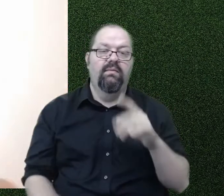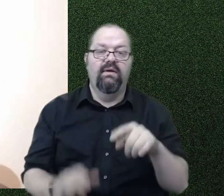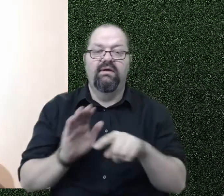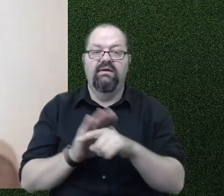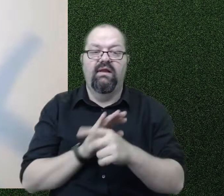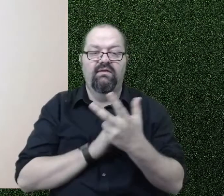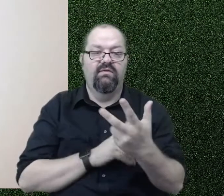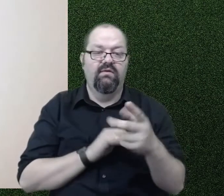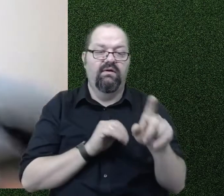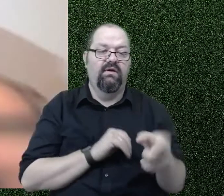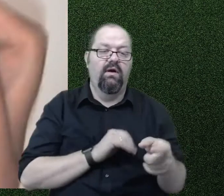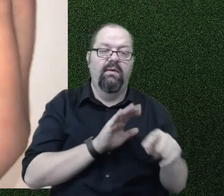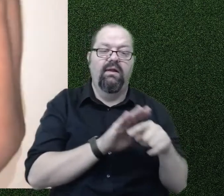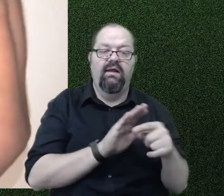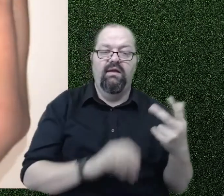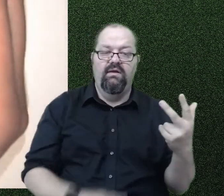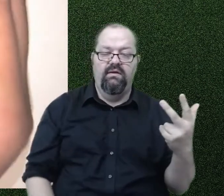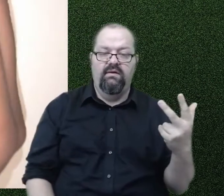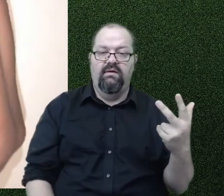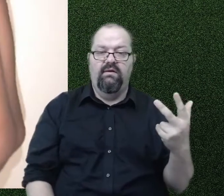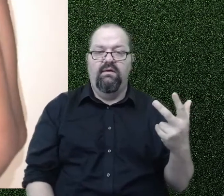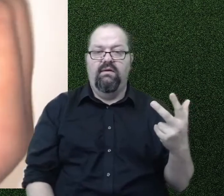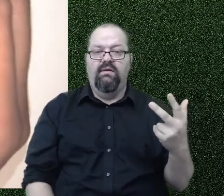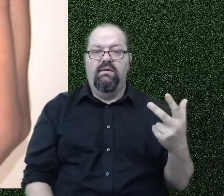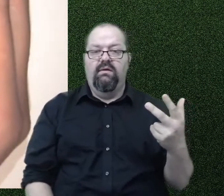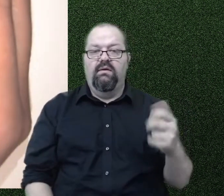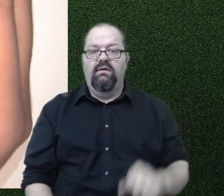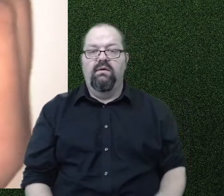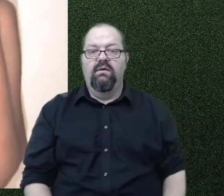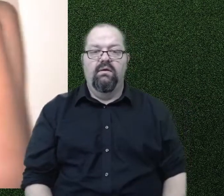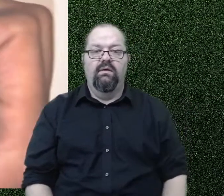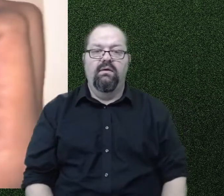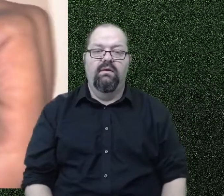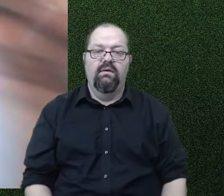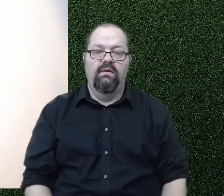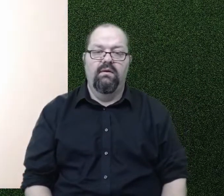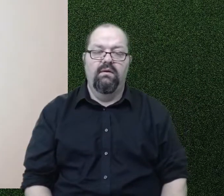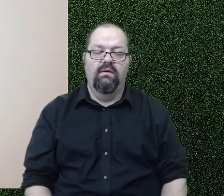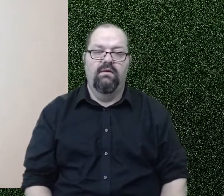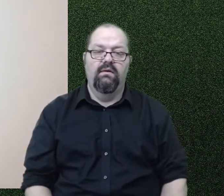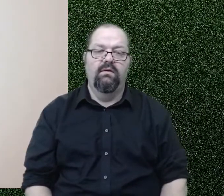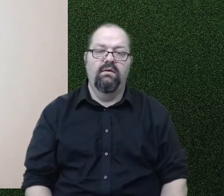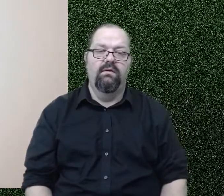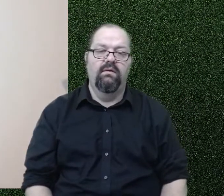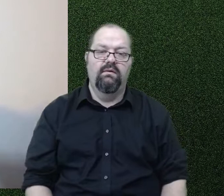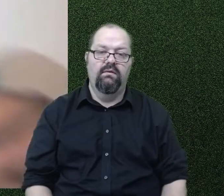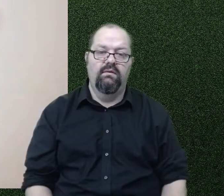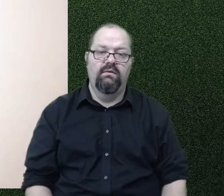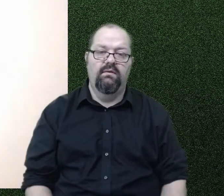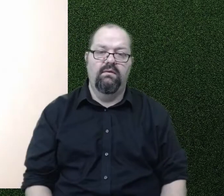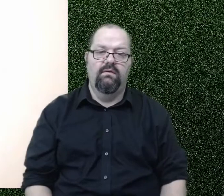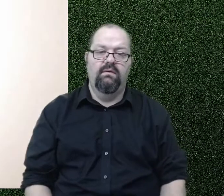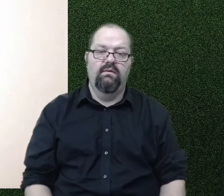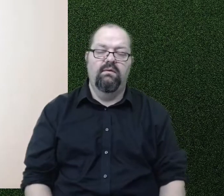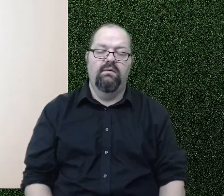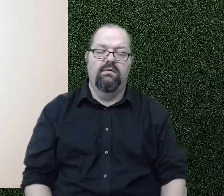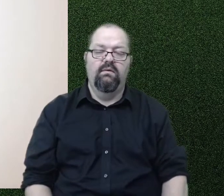3. Take the 1, multiply it by negative 3, take the 1, multiply it by negative 3, and I get that.